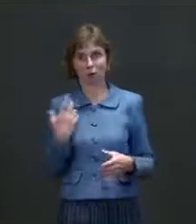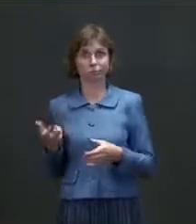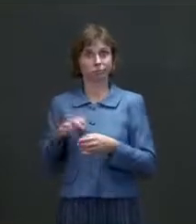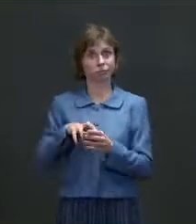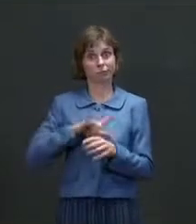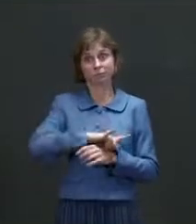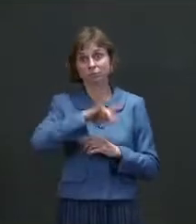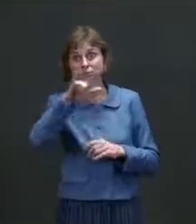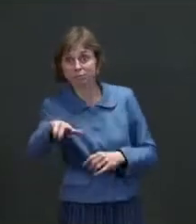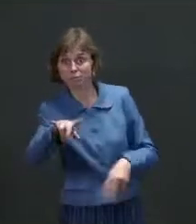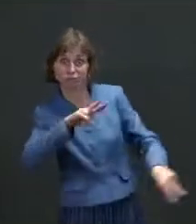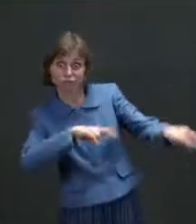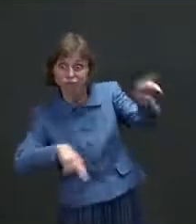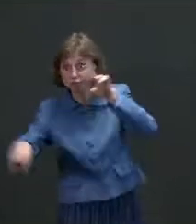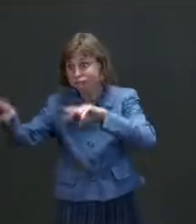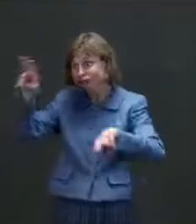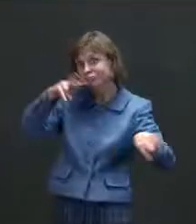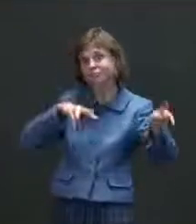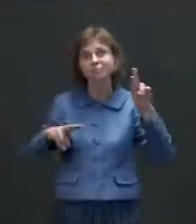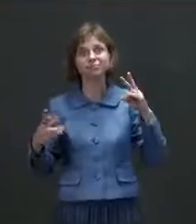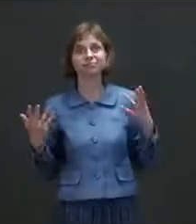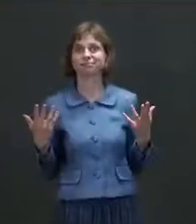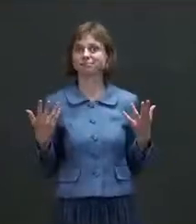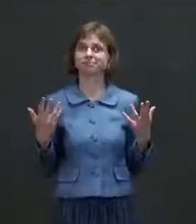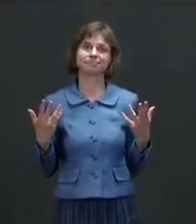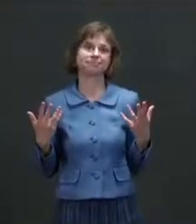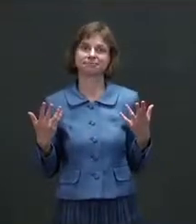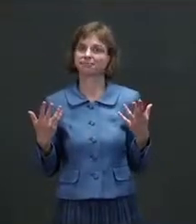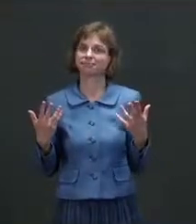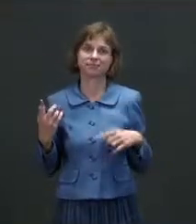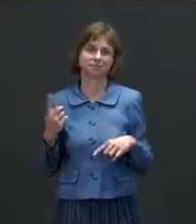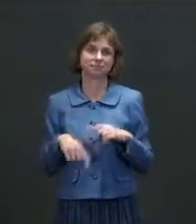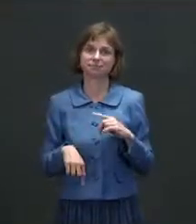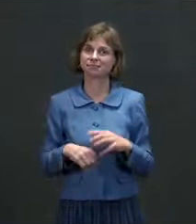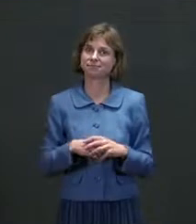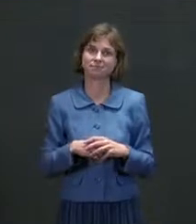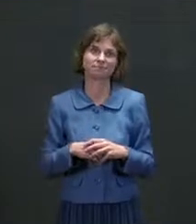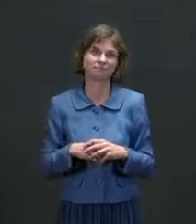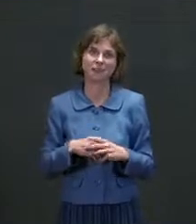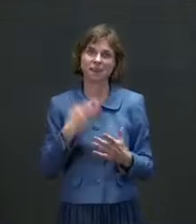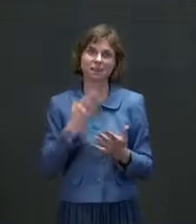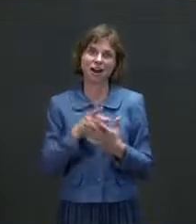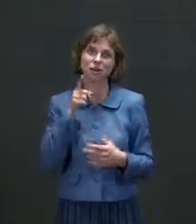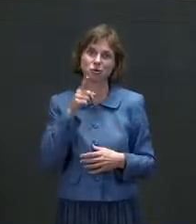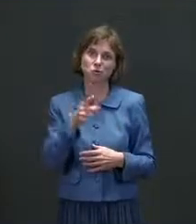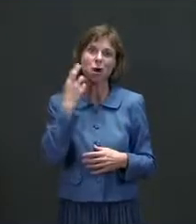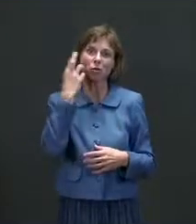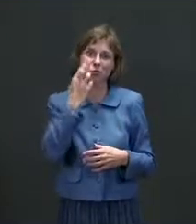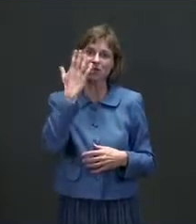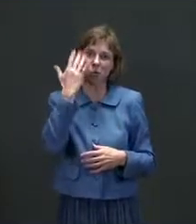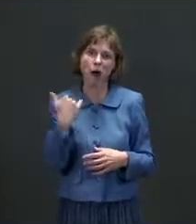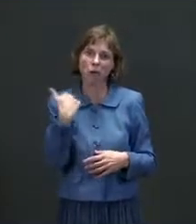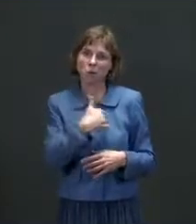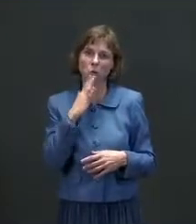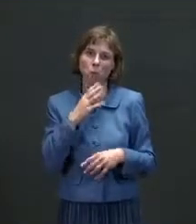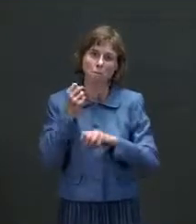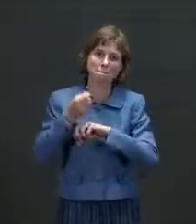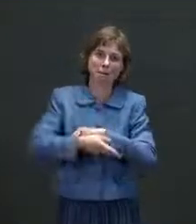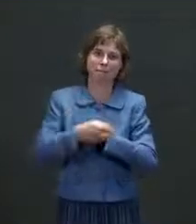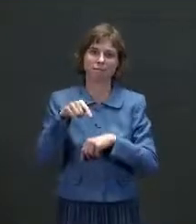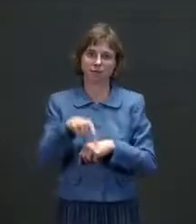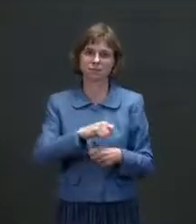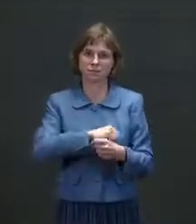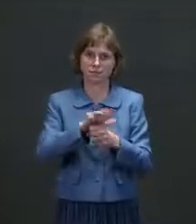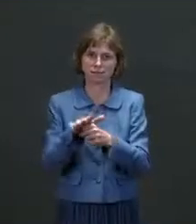looking firsthand. But you know, the fact is that you're the reason why we're going to beat this disease,